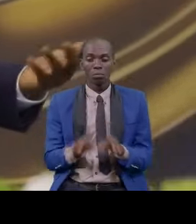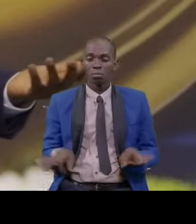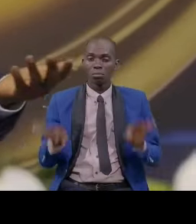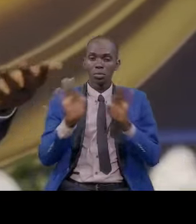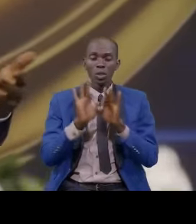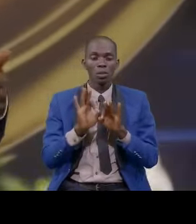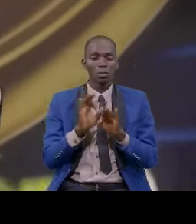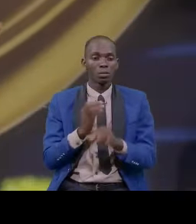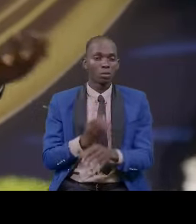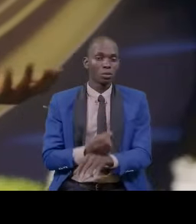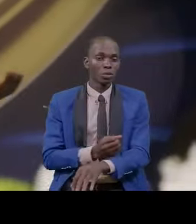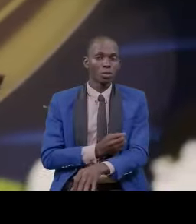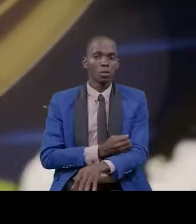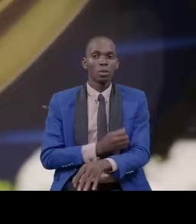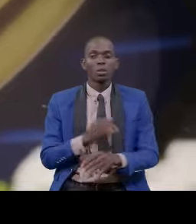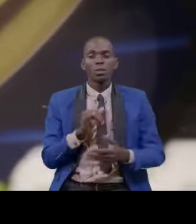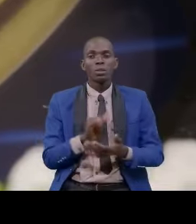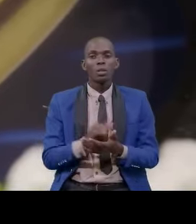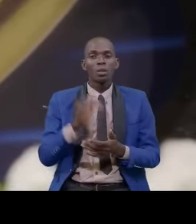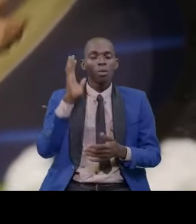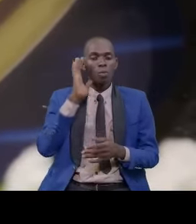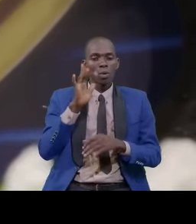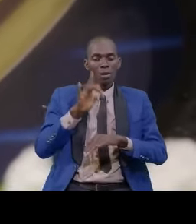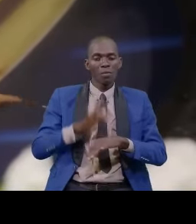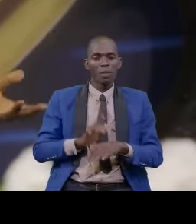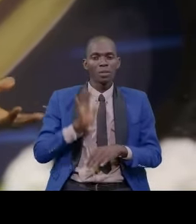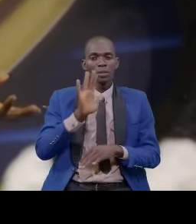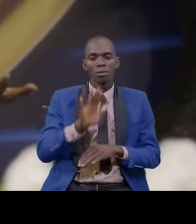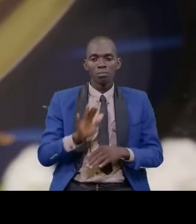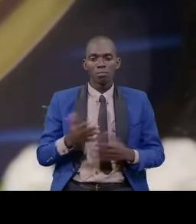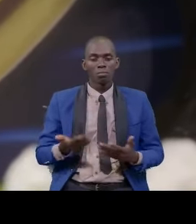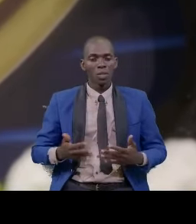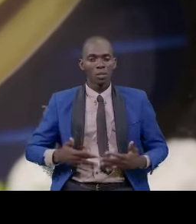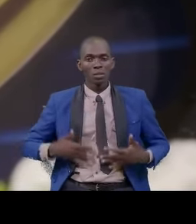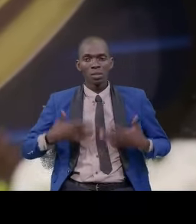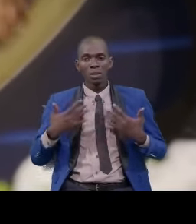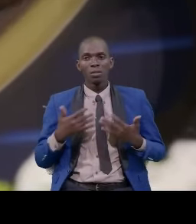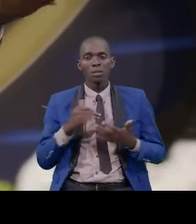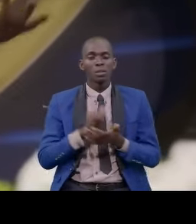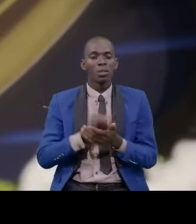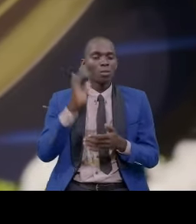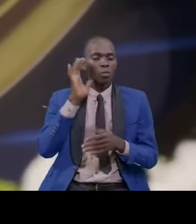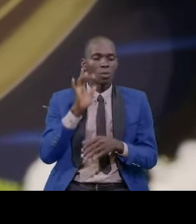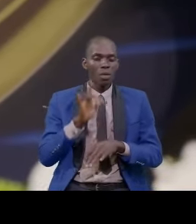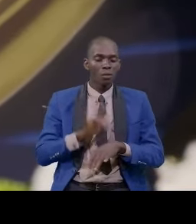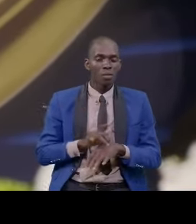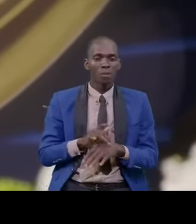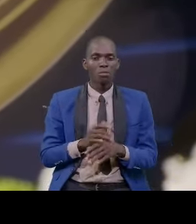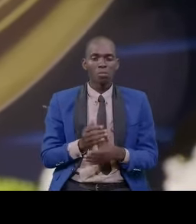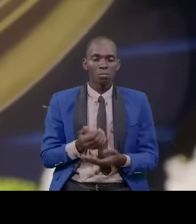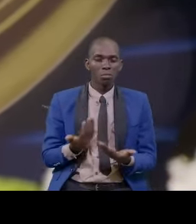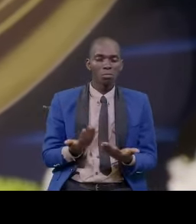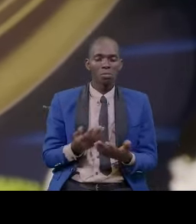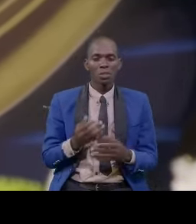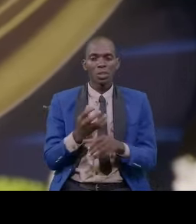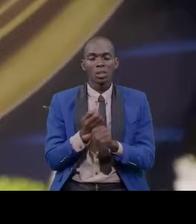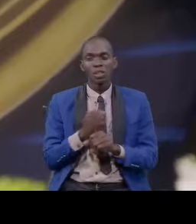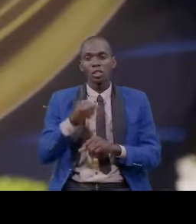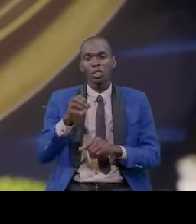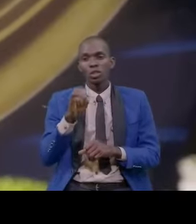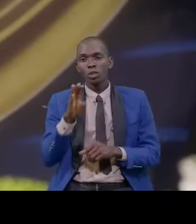will affect their well-being, that will affect getting a job, that will affect